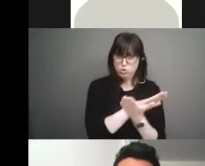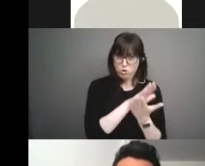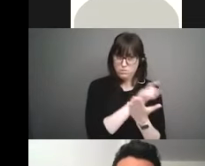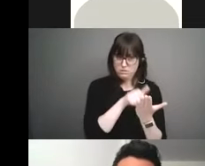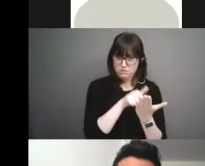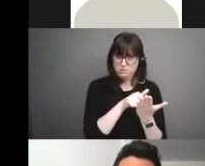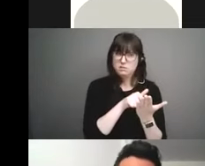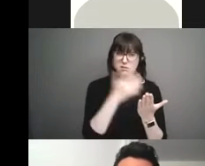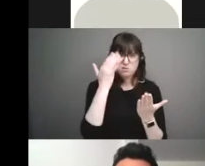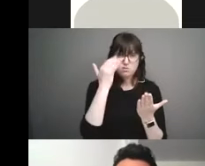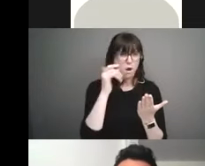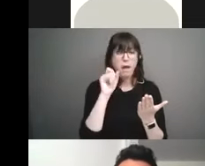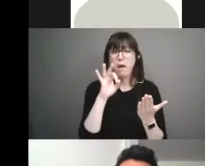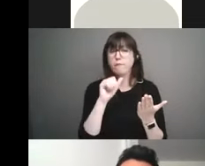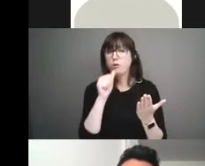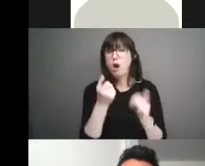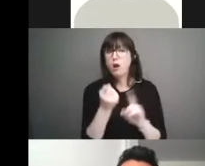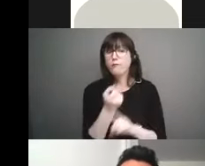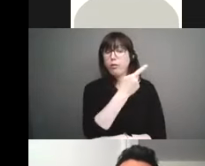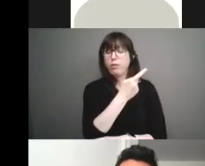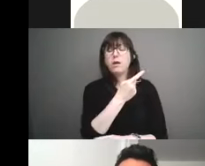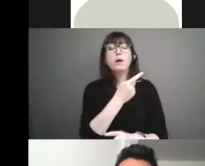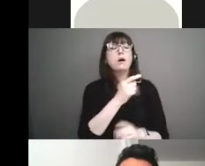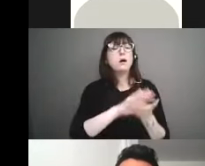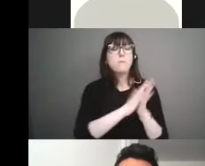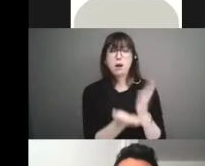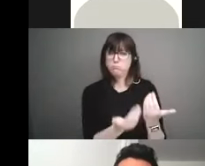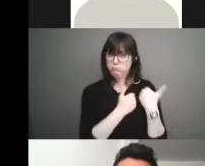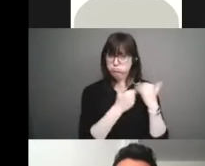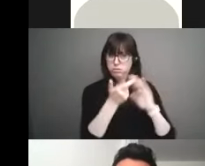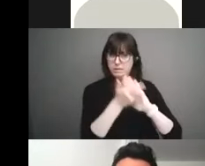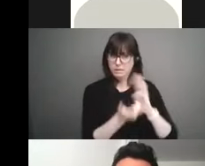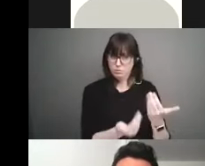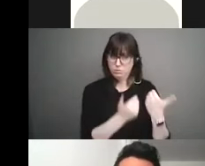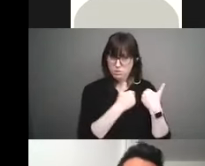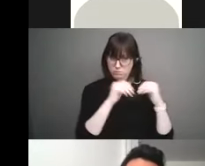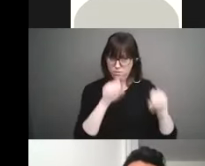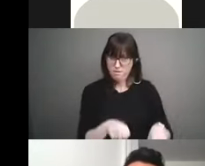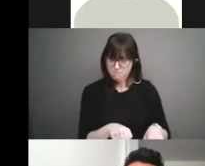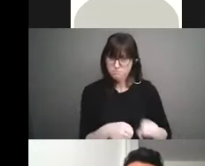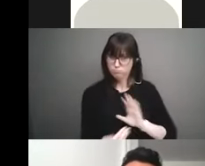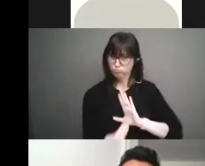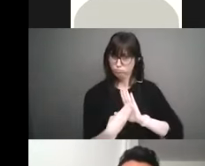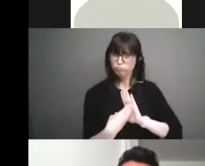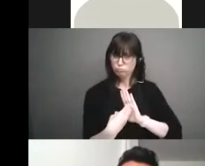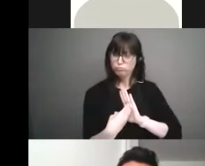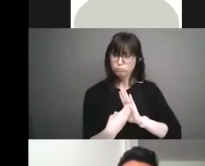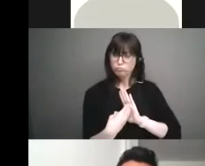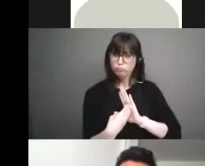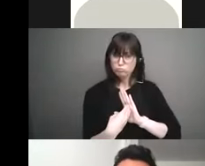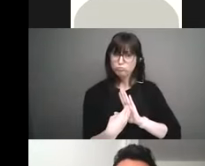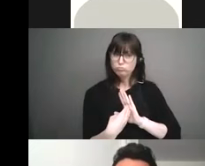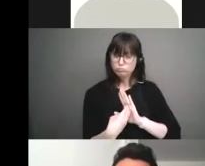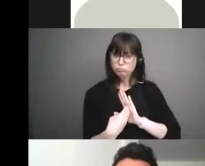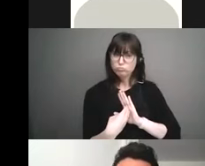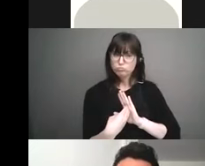found liable if their transactions or if what they do on behalf of the grantor steps outside of that